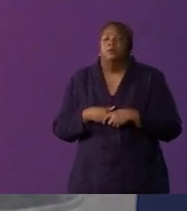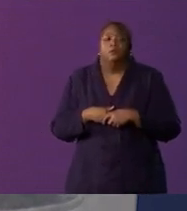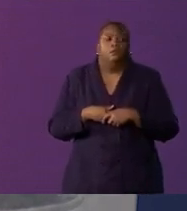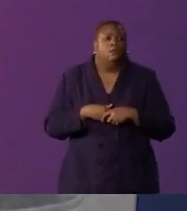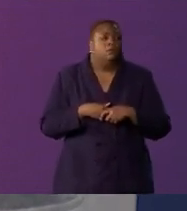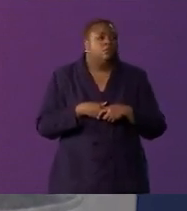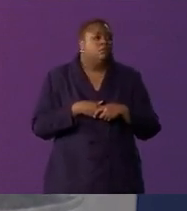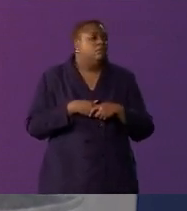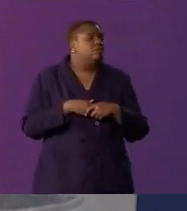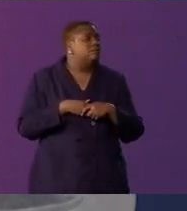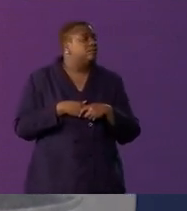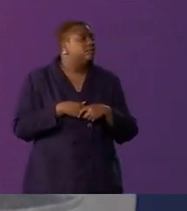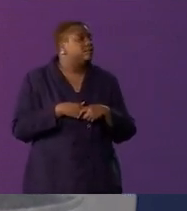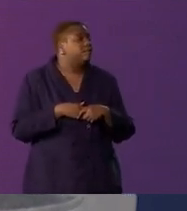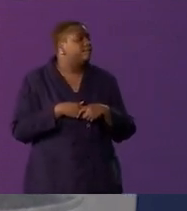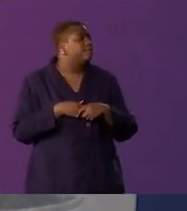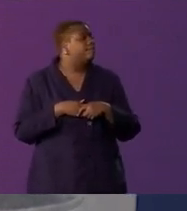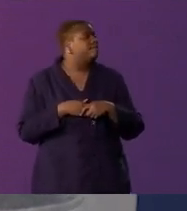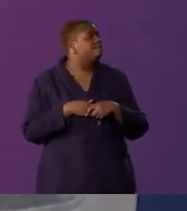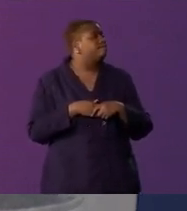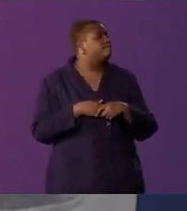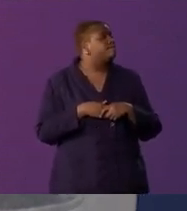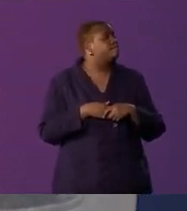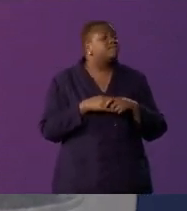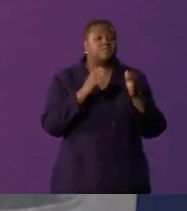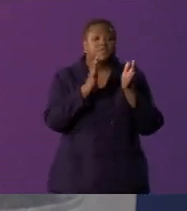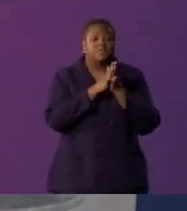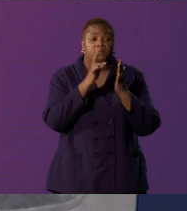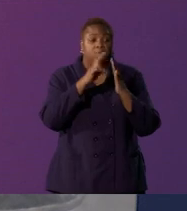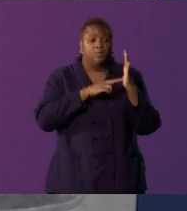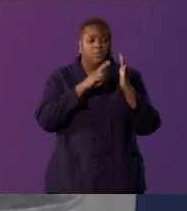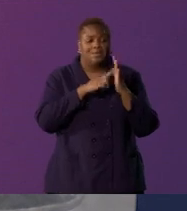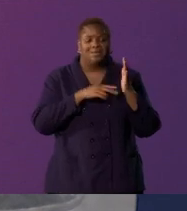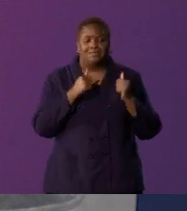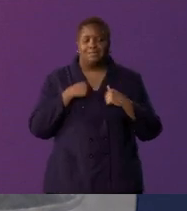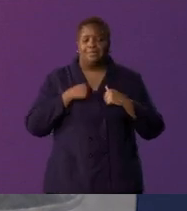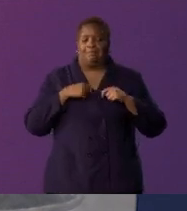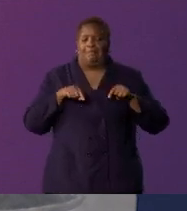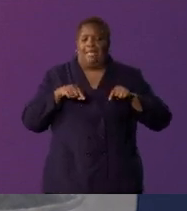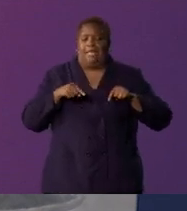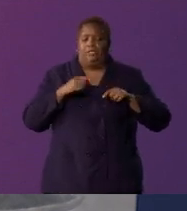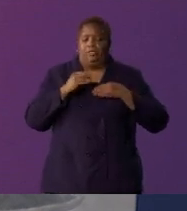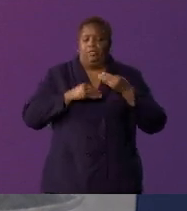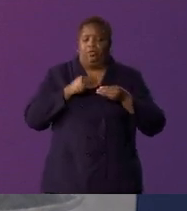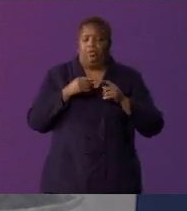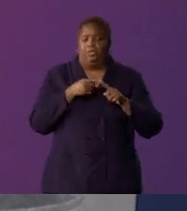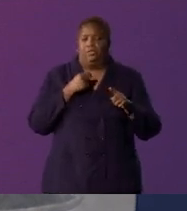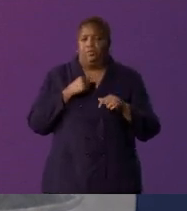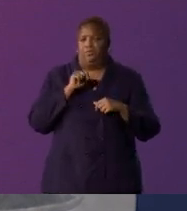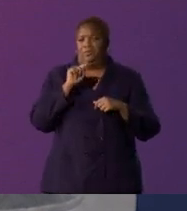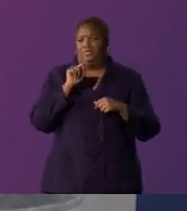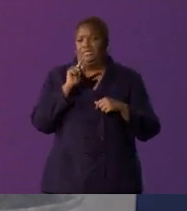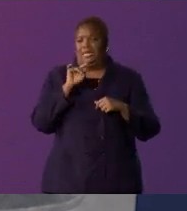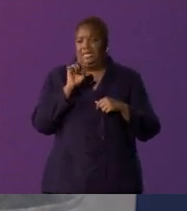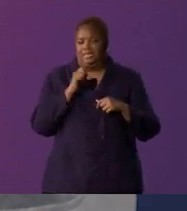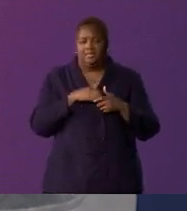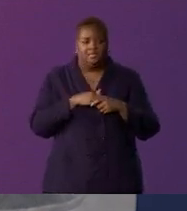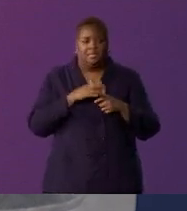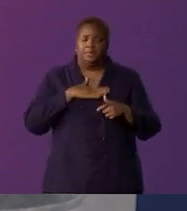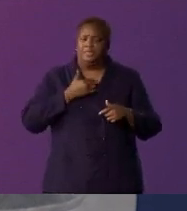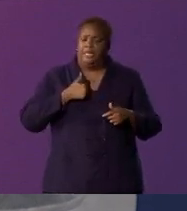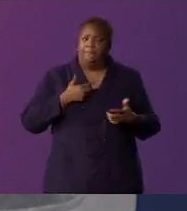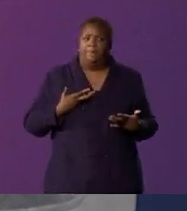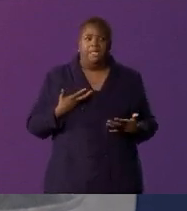You know, when I read the book, The Anxious Generation by Jonathan Haidt. Upset me, disturbed